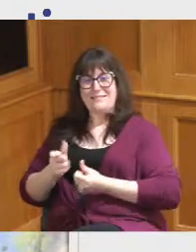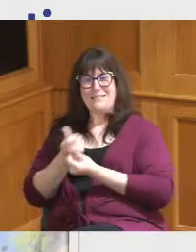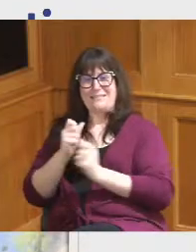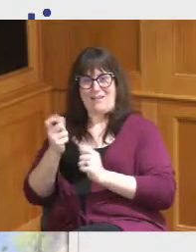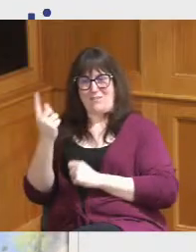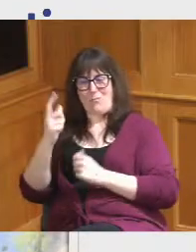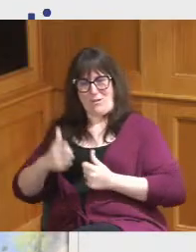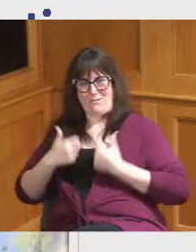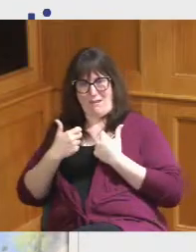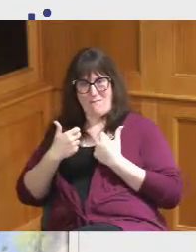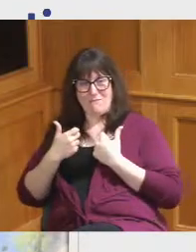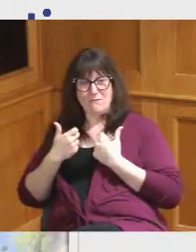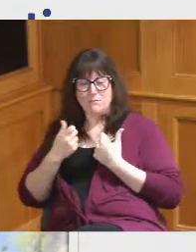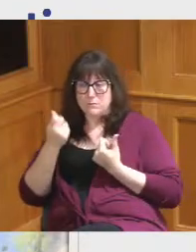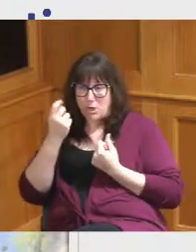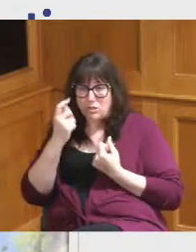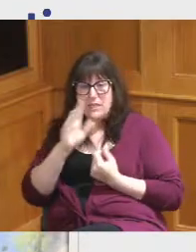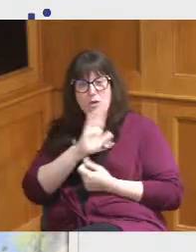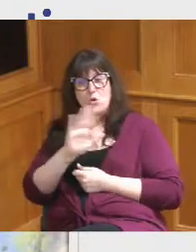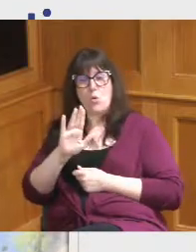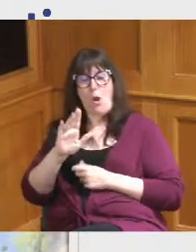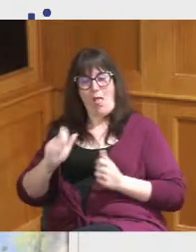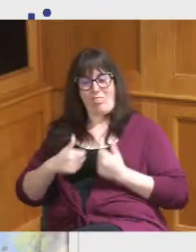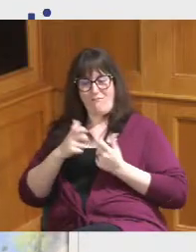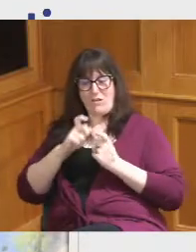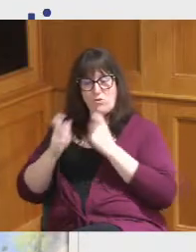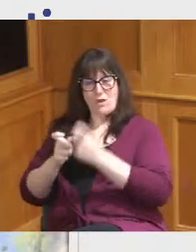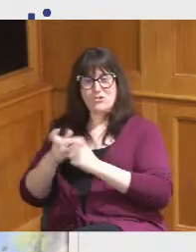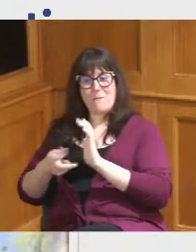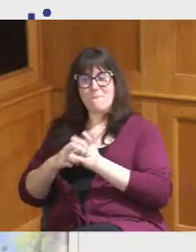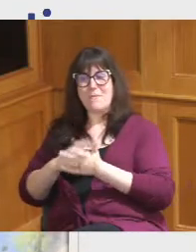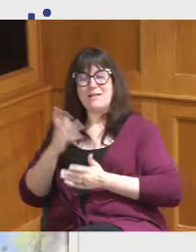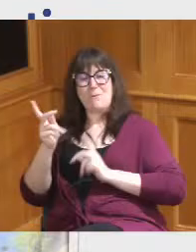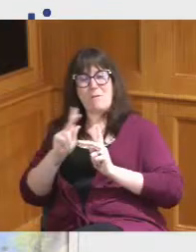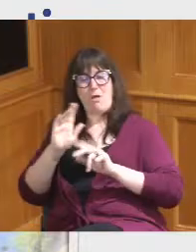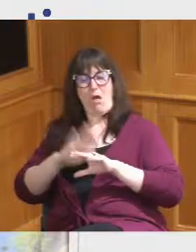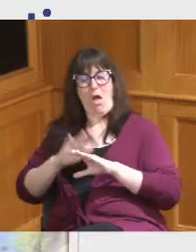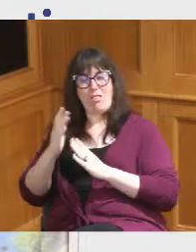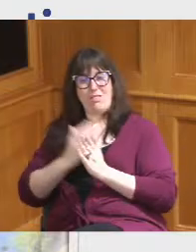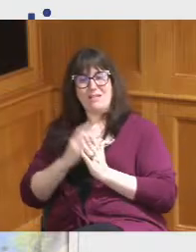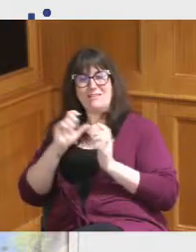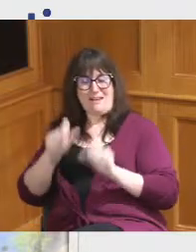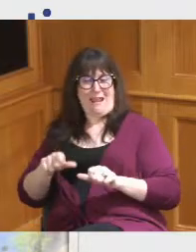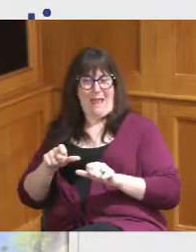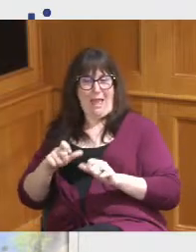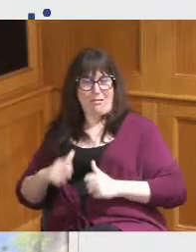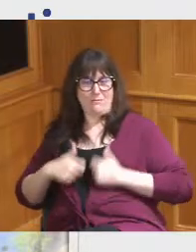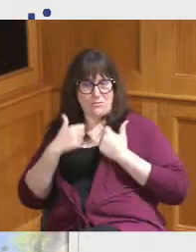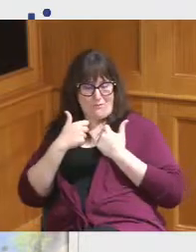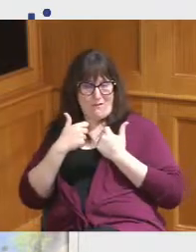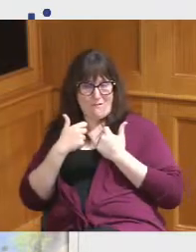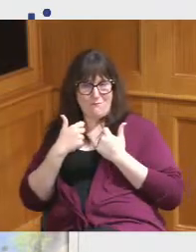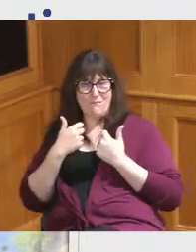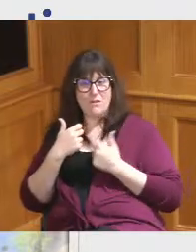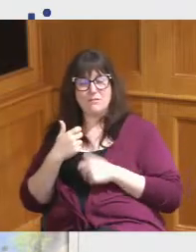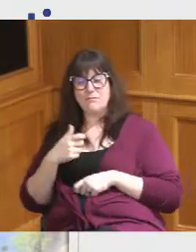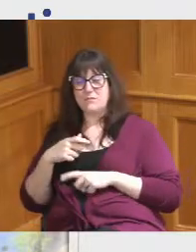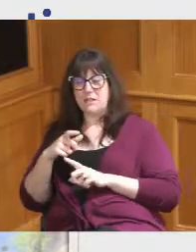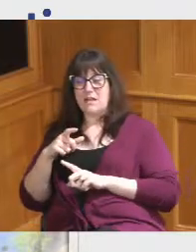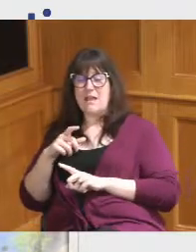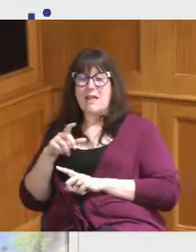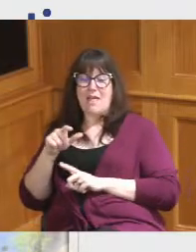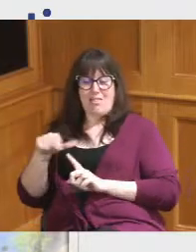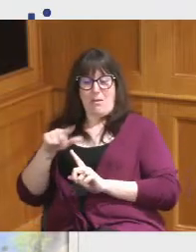reduce wait times and improve long-term outcomes for recipients. Kidneys from living donors last an average of 15